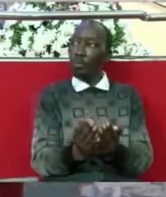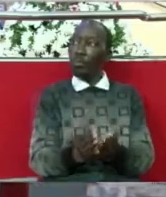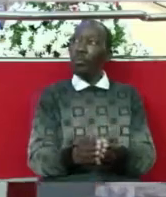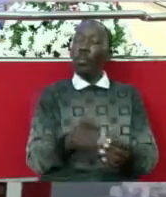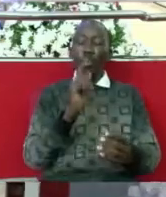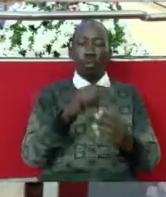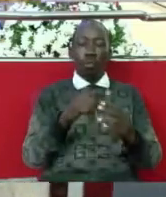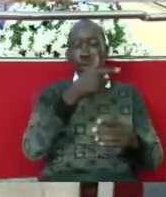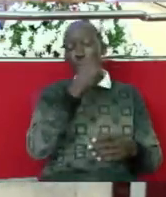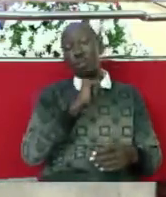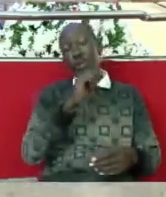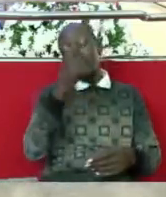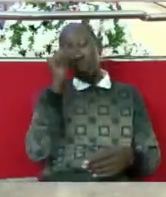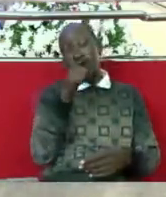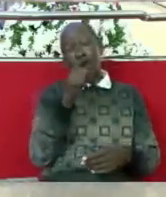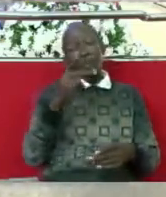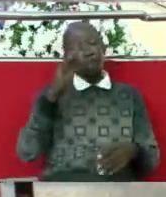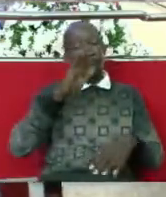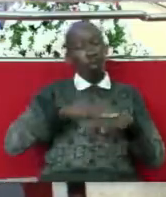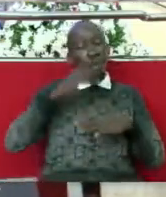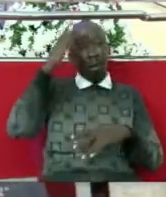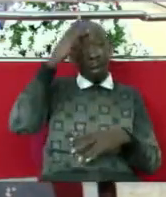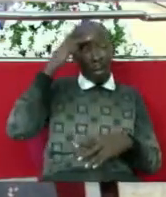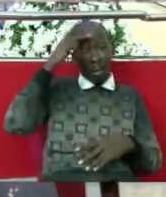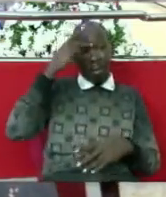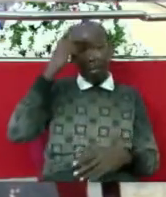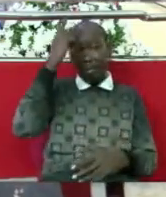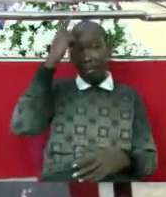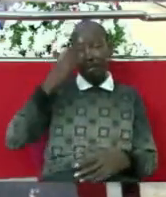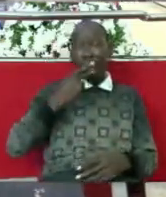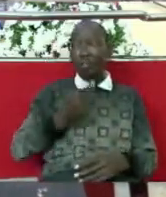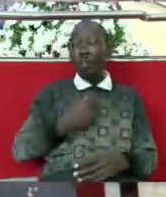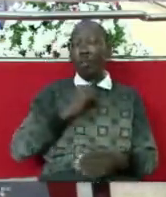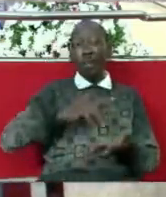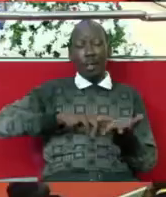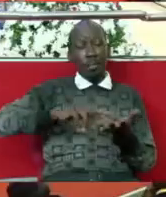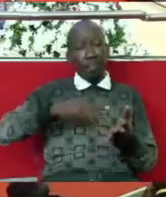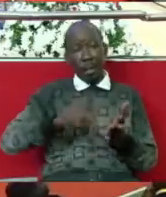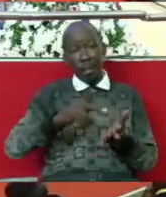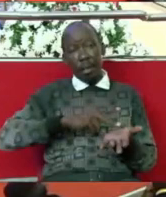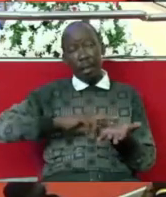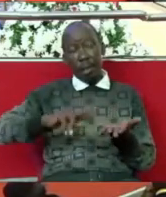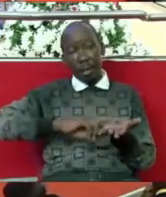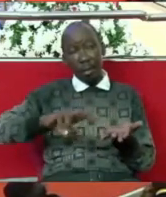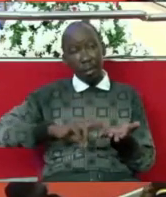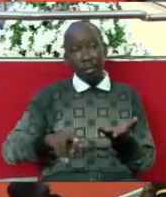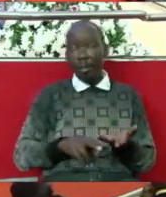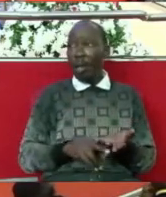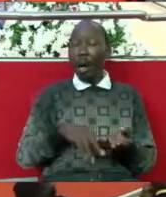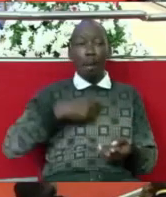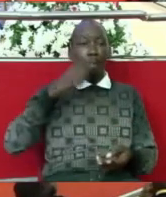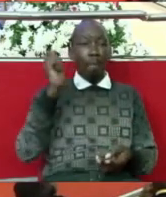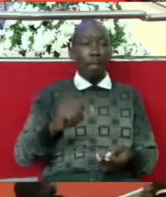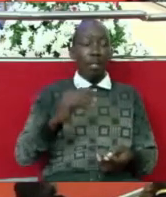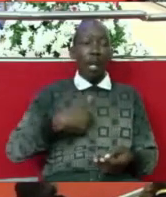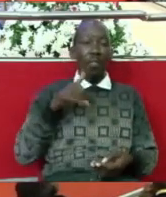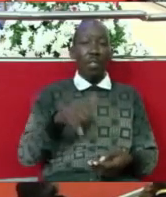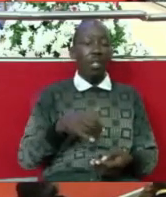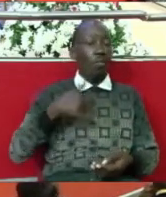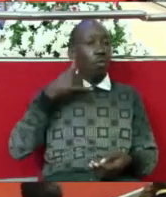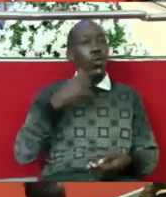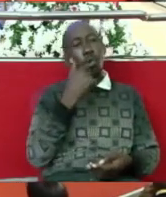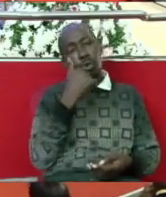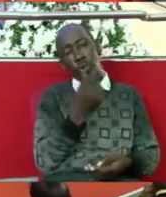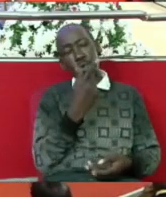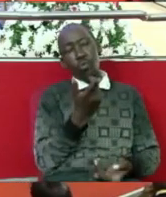Tunajua kwa sababu siwezi lipa rent. It's because I can't pay the rent. Lazima nikuwe na huyu sponyo. I must have this sponsor. Who told